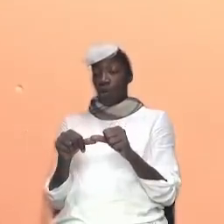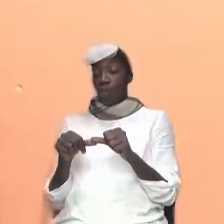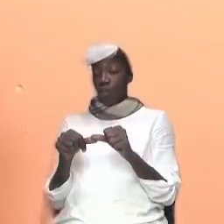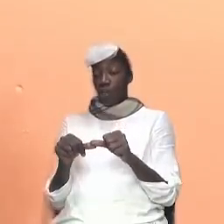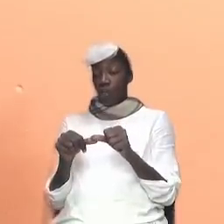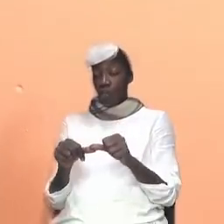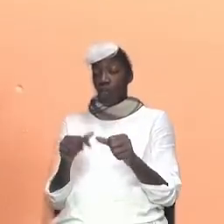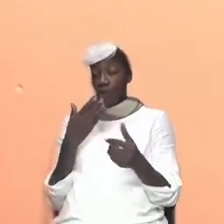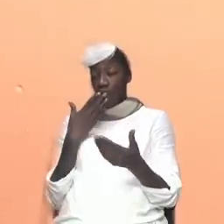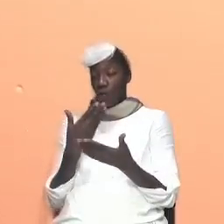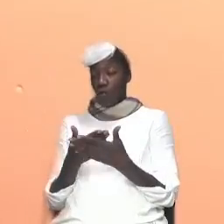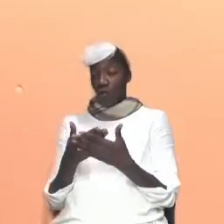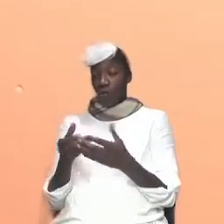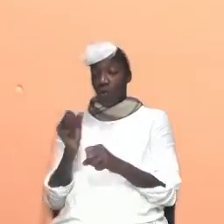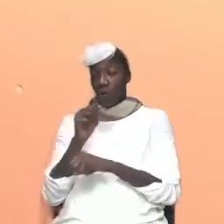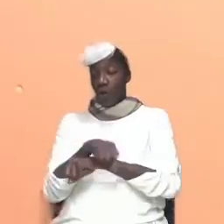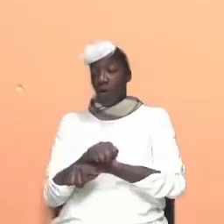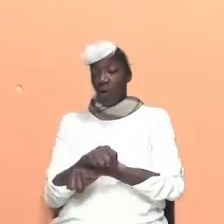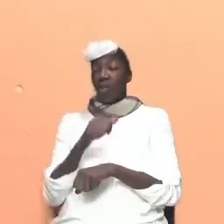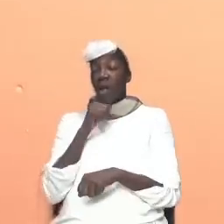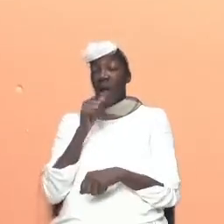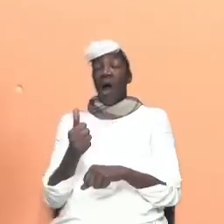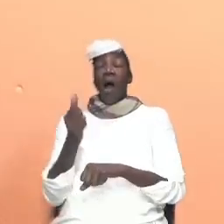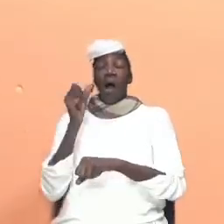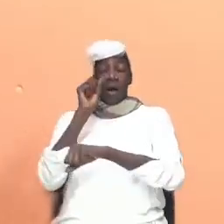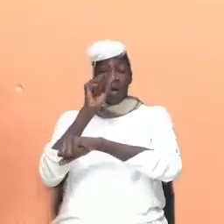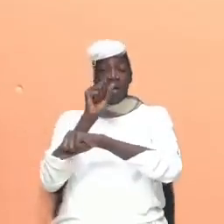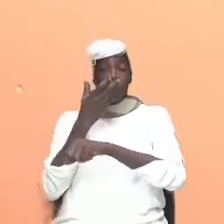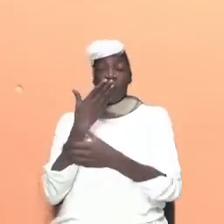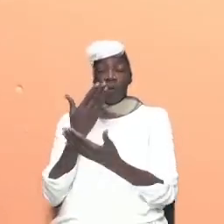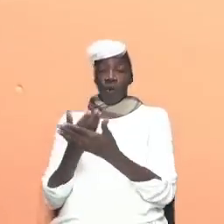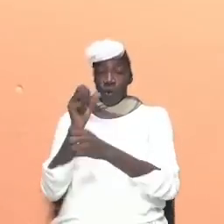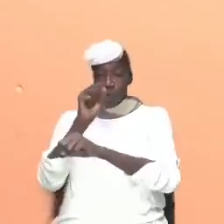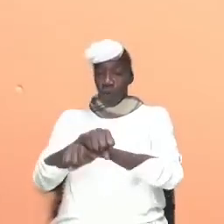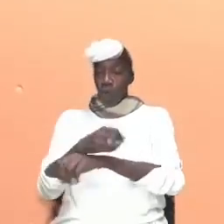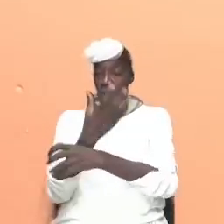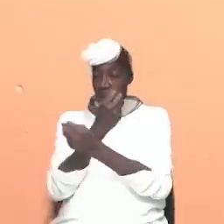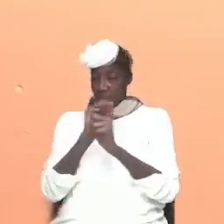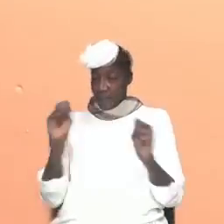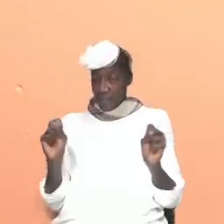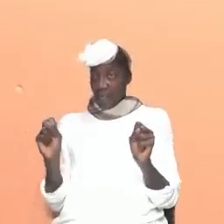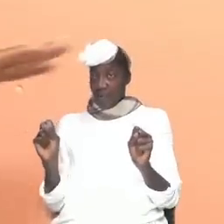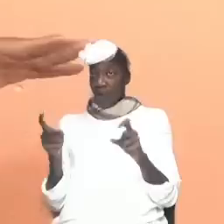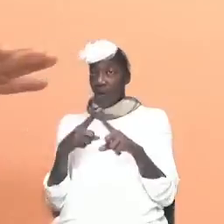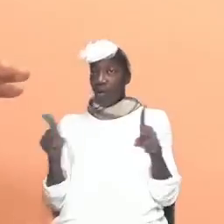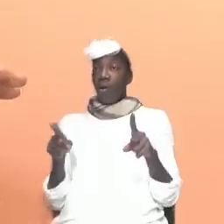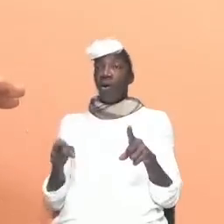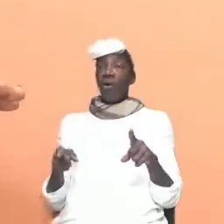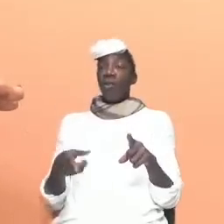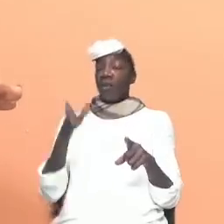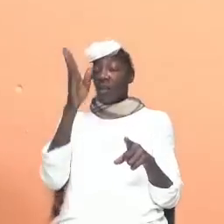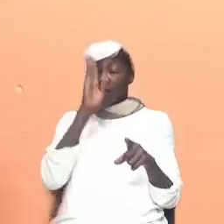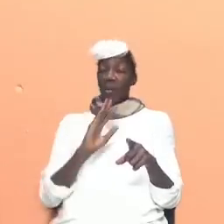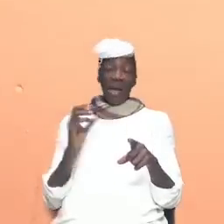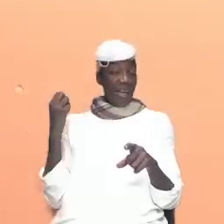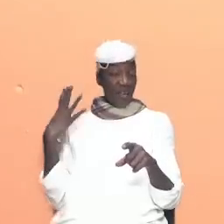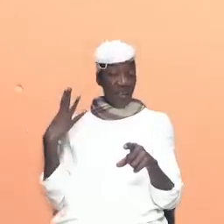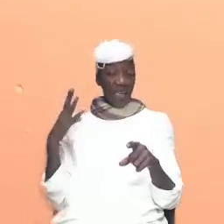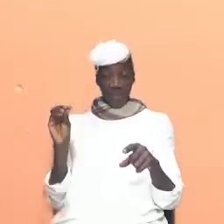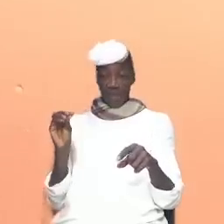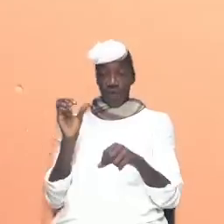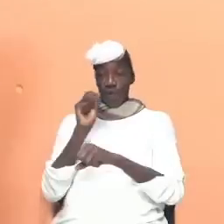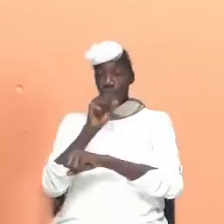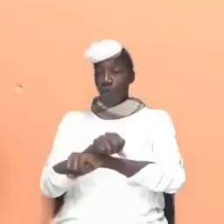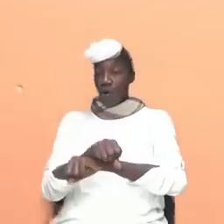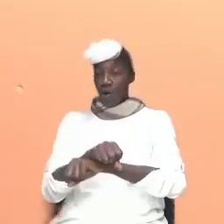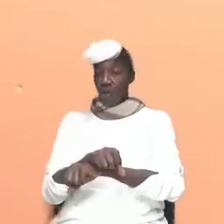So while it is not good works that save us, because we are saved by the grace of God without any works at all, and once